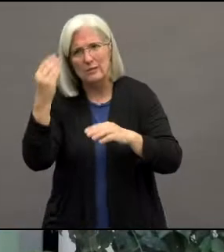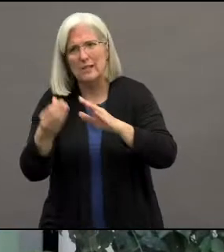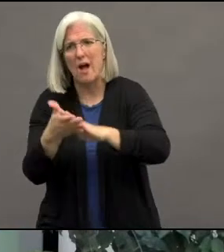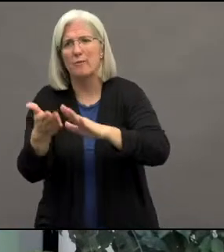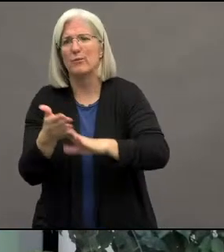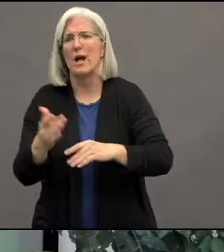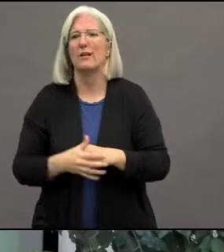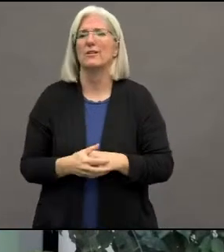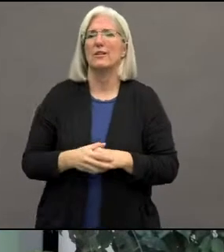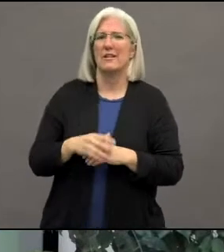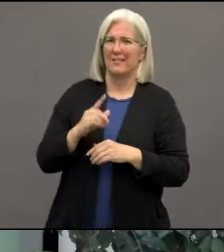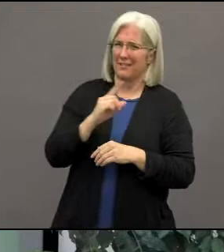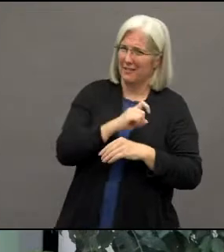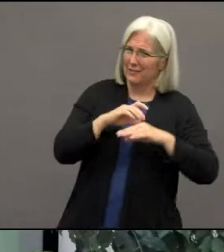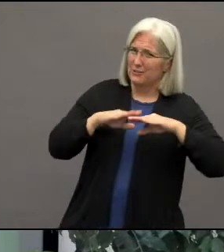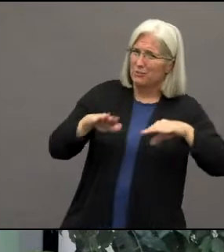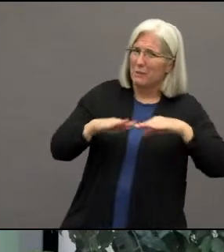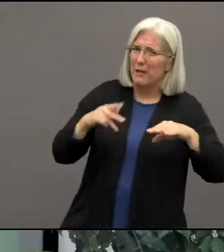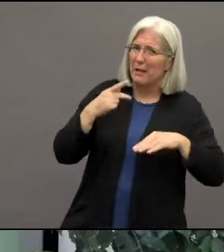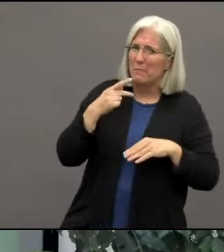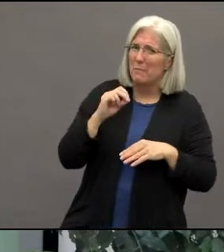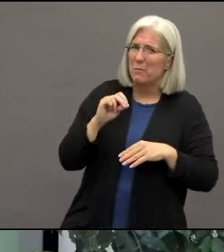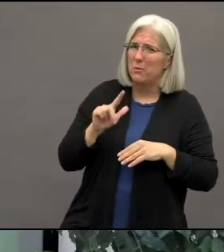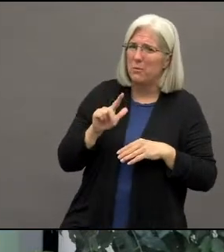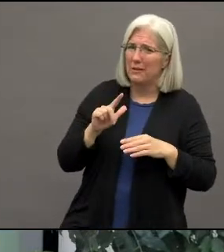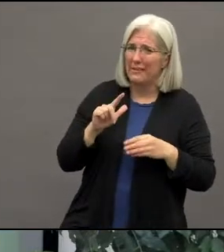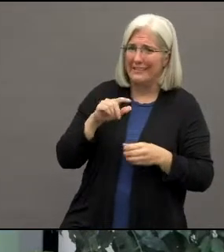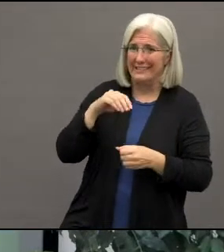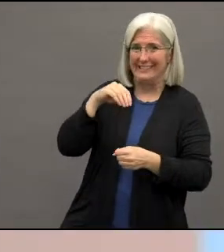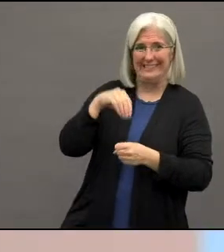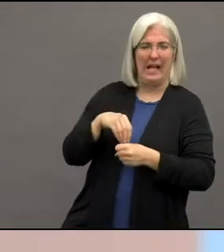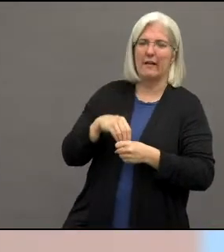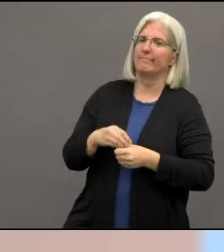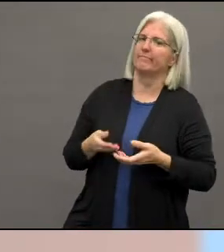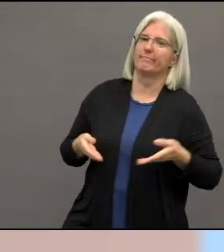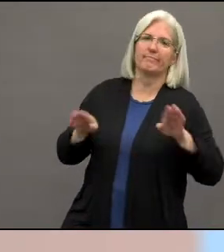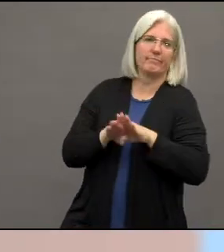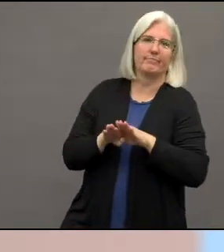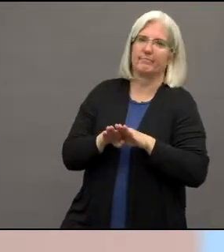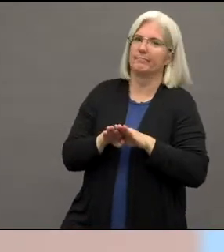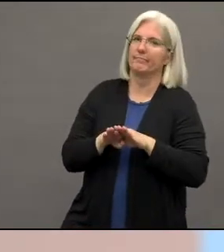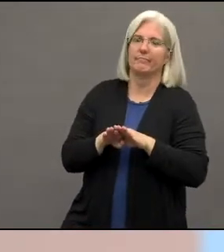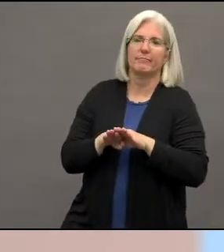pools, indoors, swimming pools are closed. So